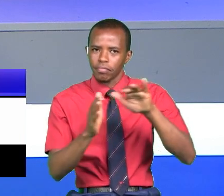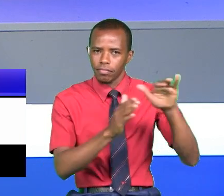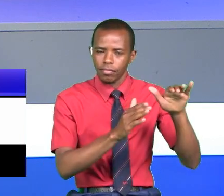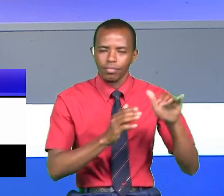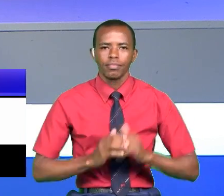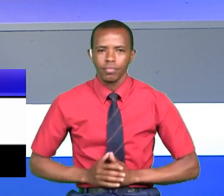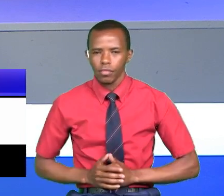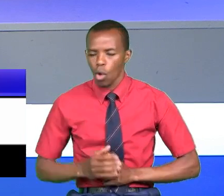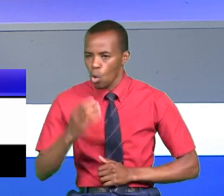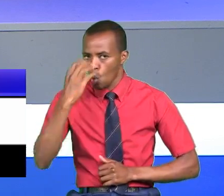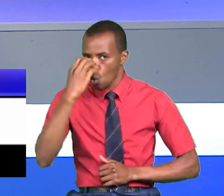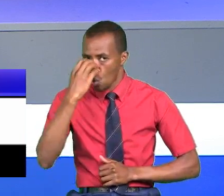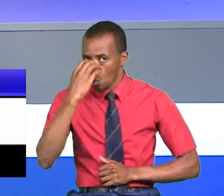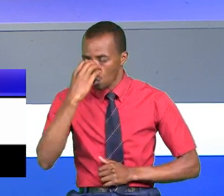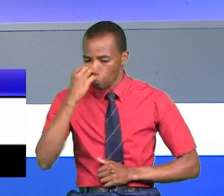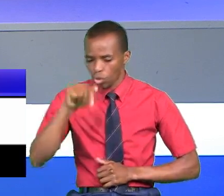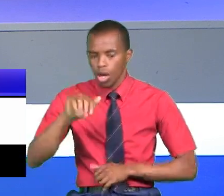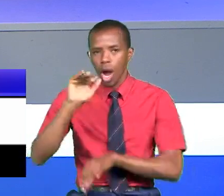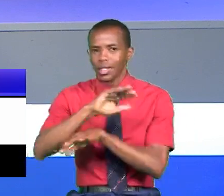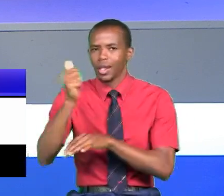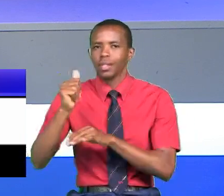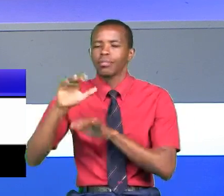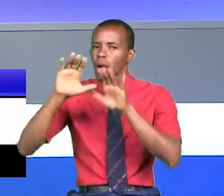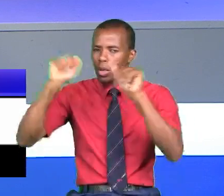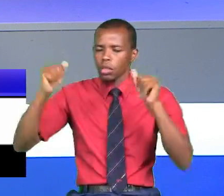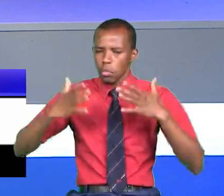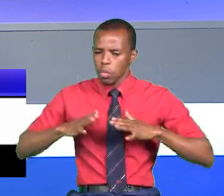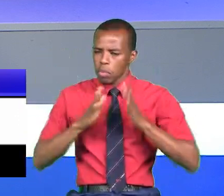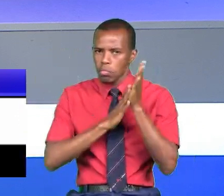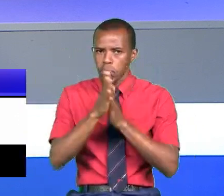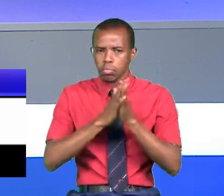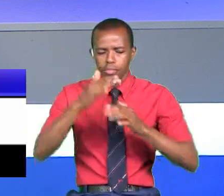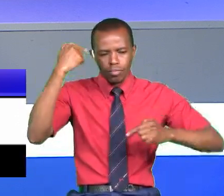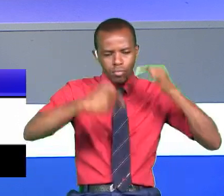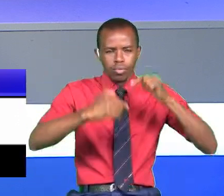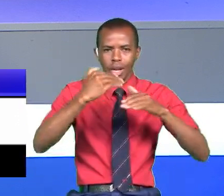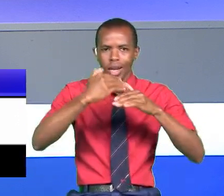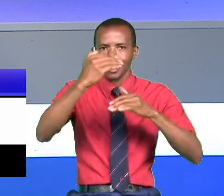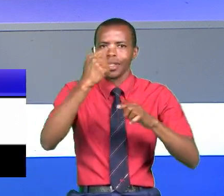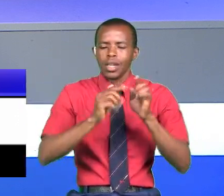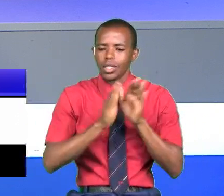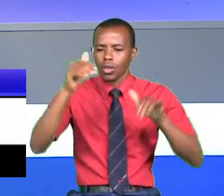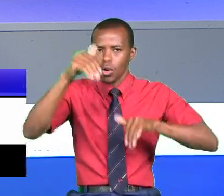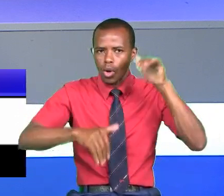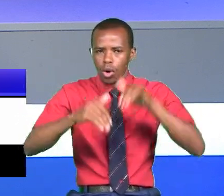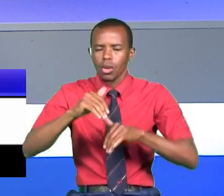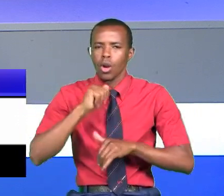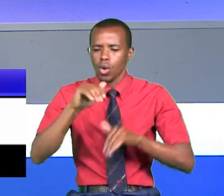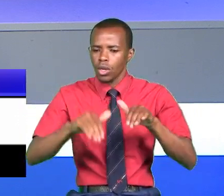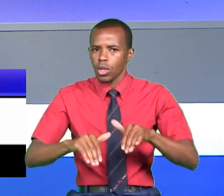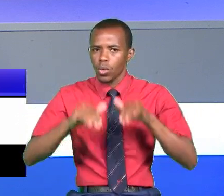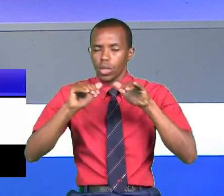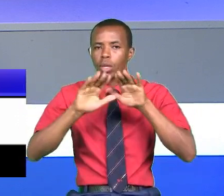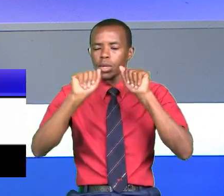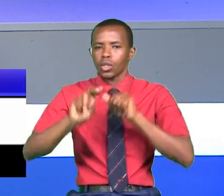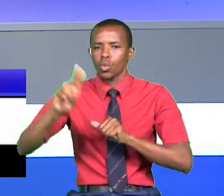Deputy President William Ruto has today dared other presidential hopefuls for face-off ahead of next year's general elections instead of seeking